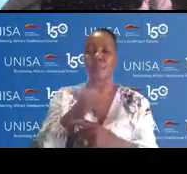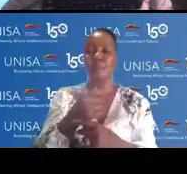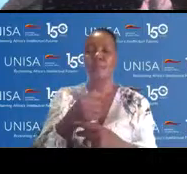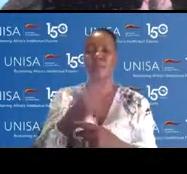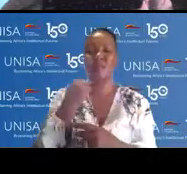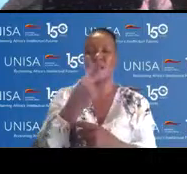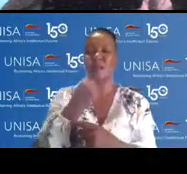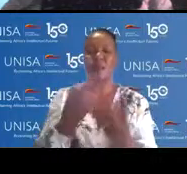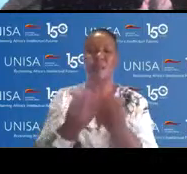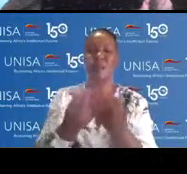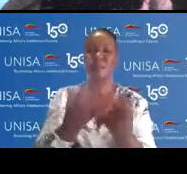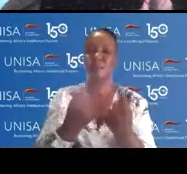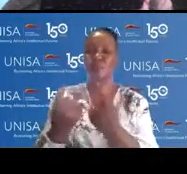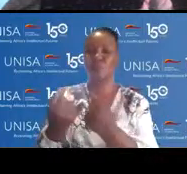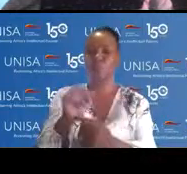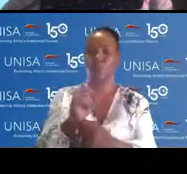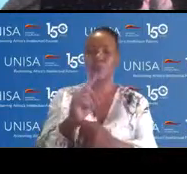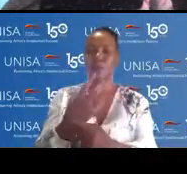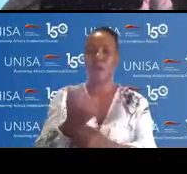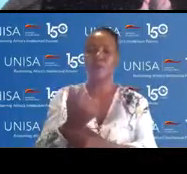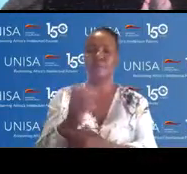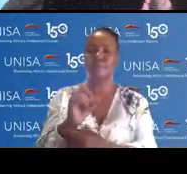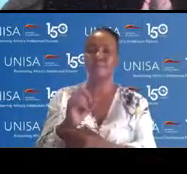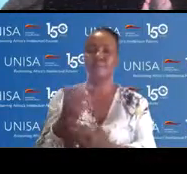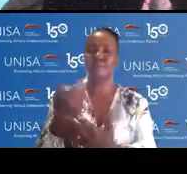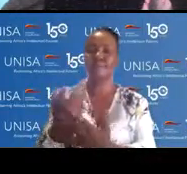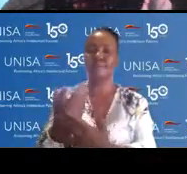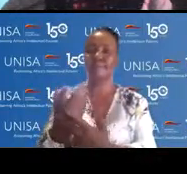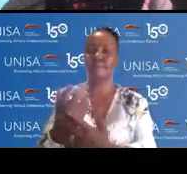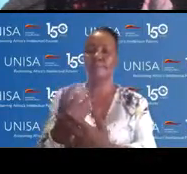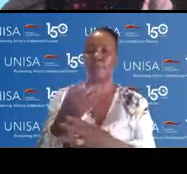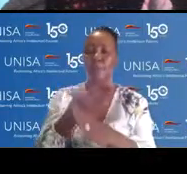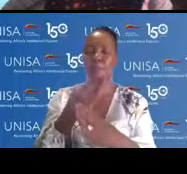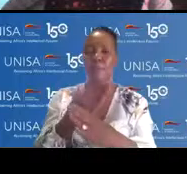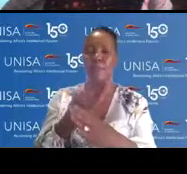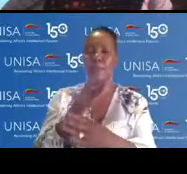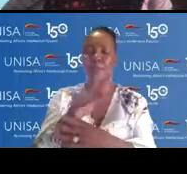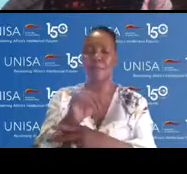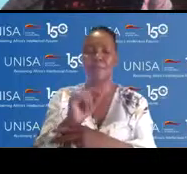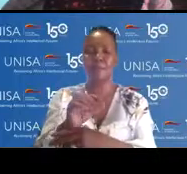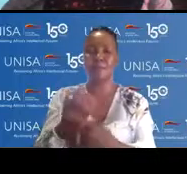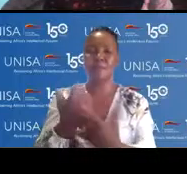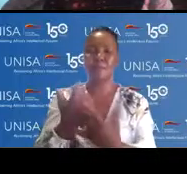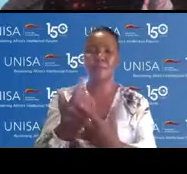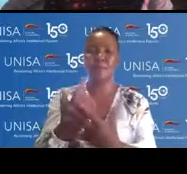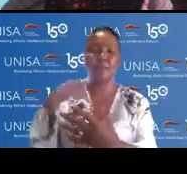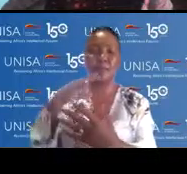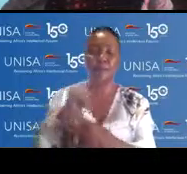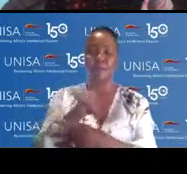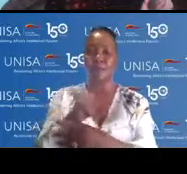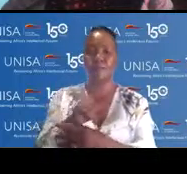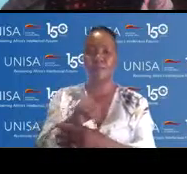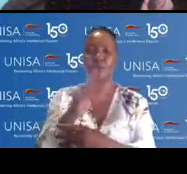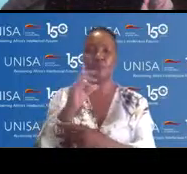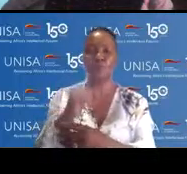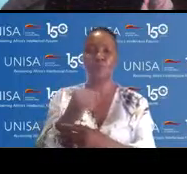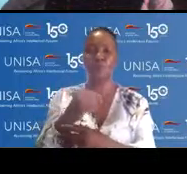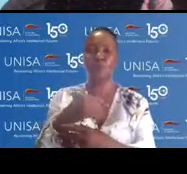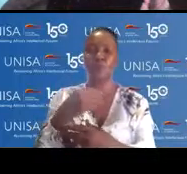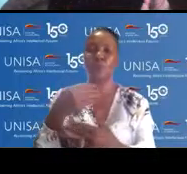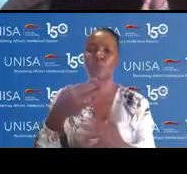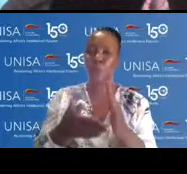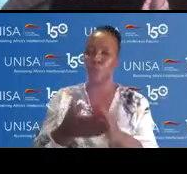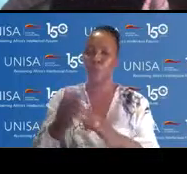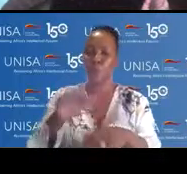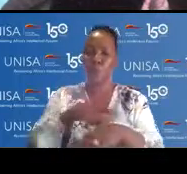do have if you do make that investment, then it'll go a long way. And now that the mouse